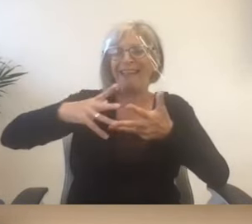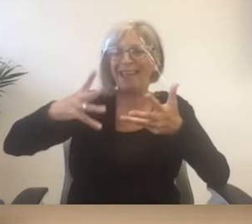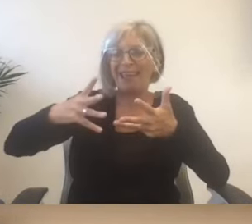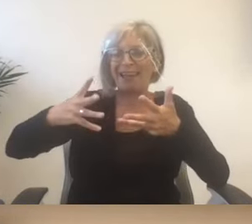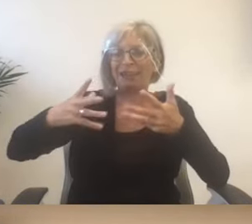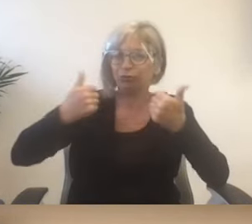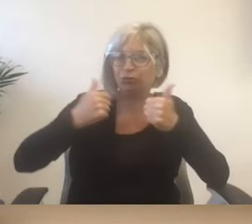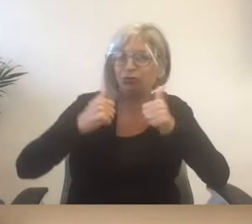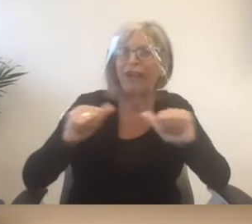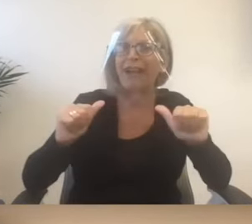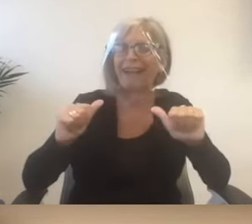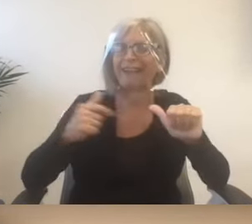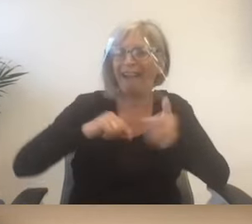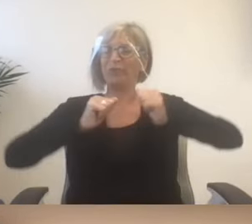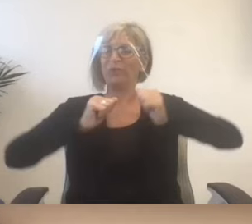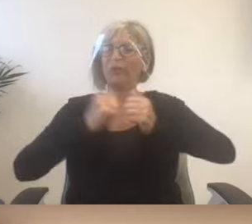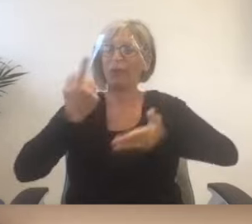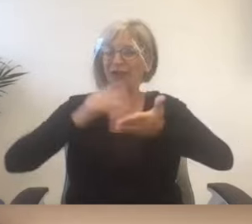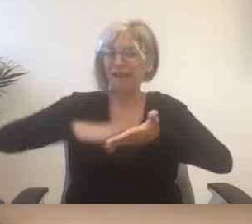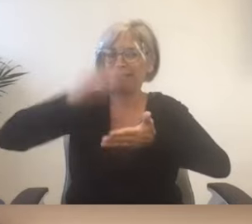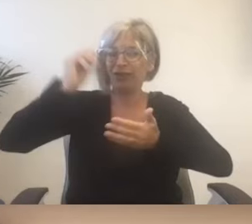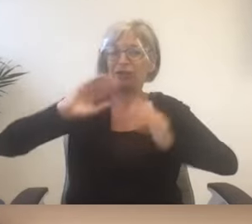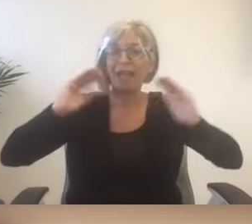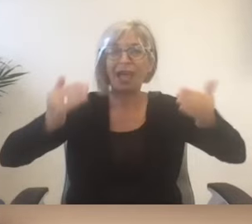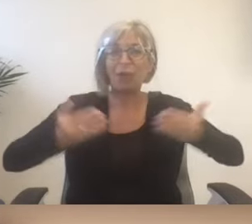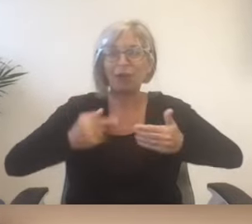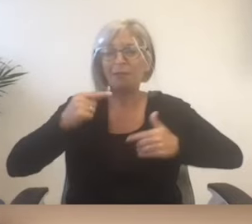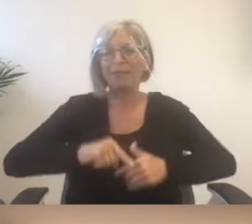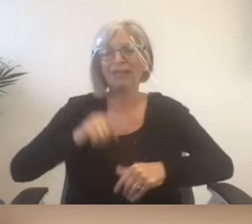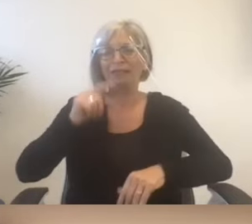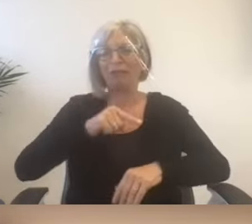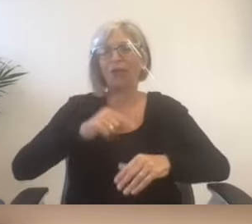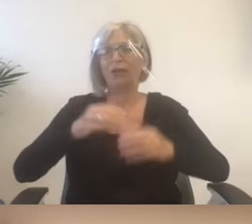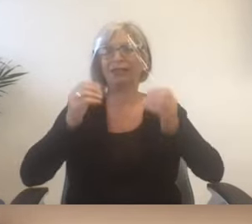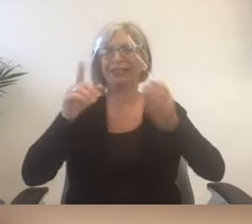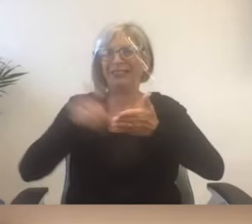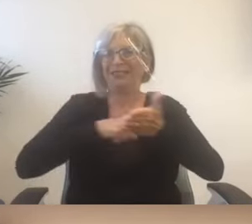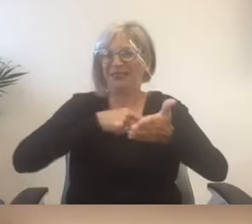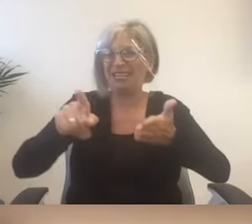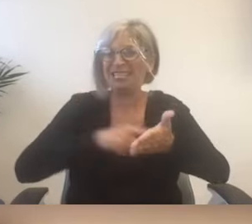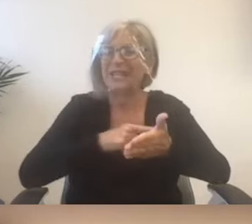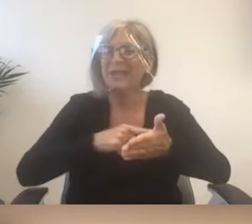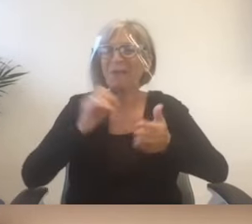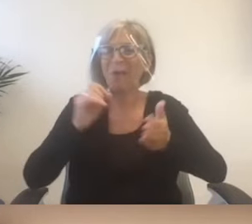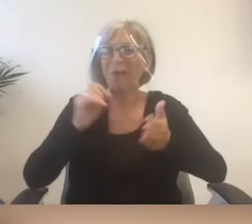lot. And I've learned a lot in these 2 weeks, but I'll welcome it for comments, critiques,